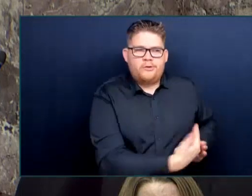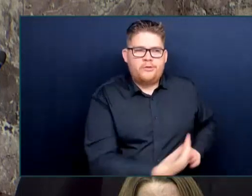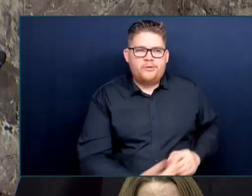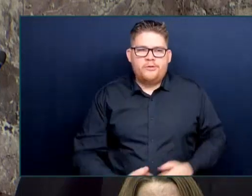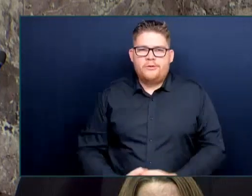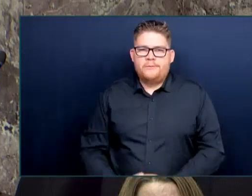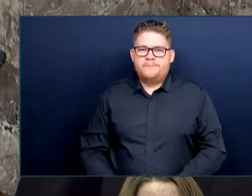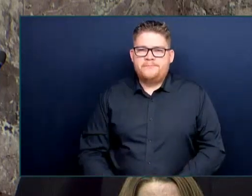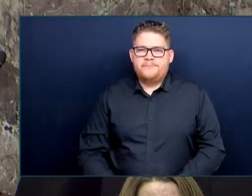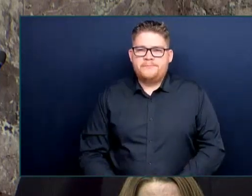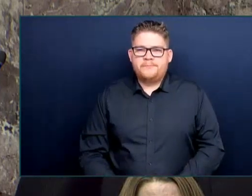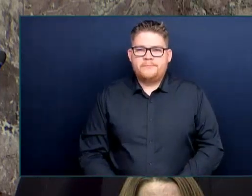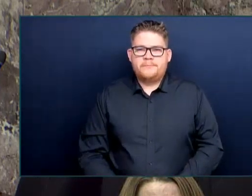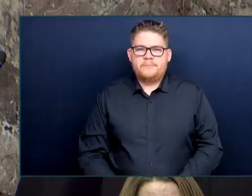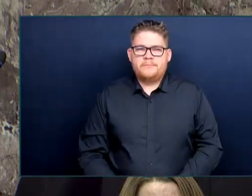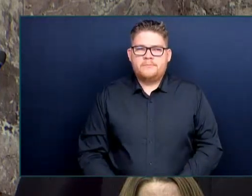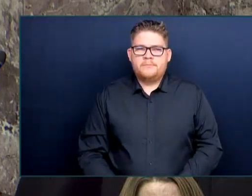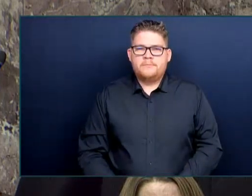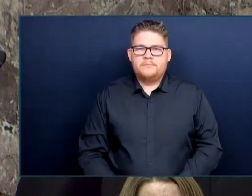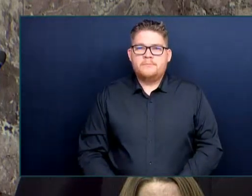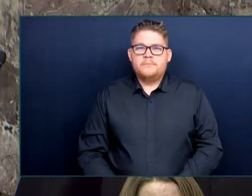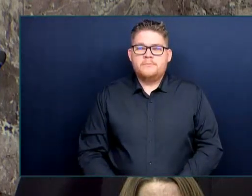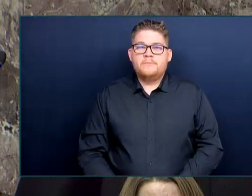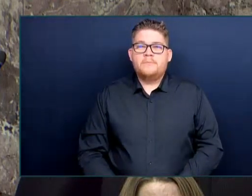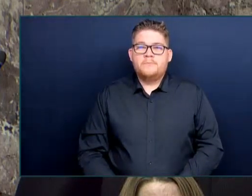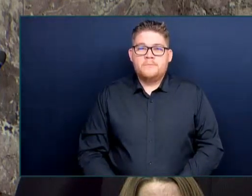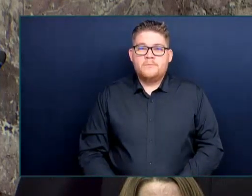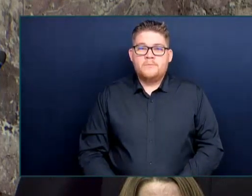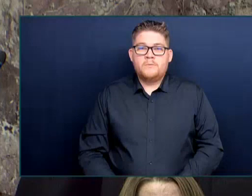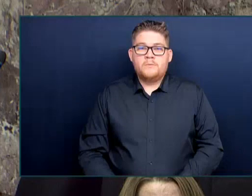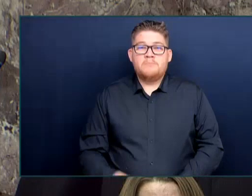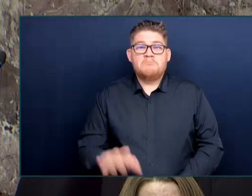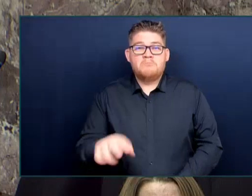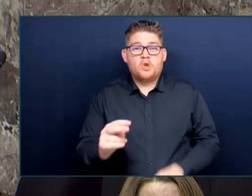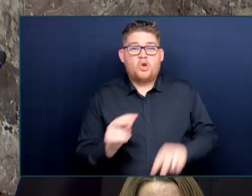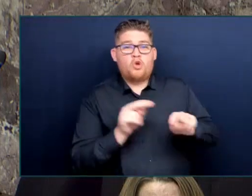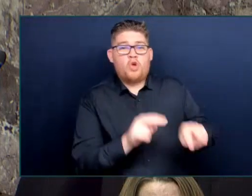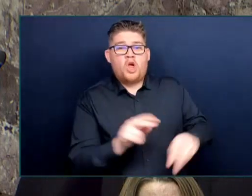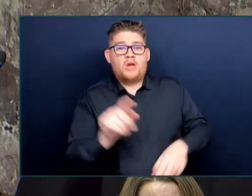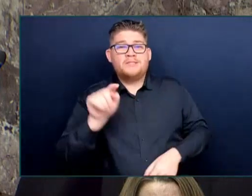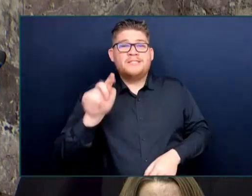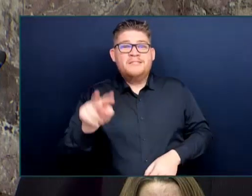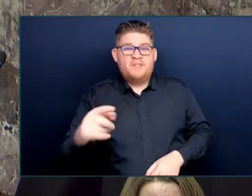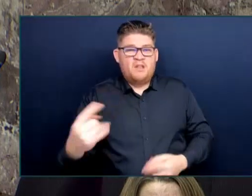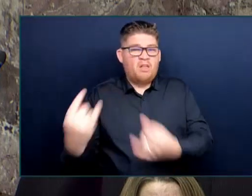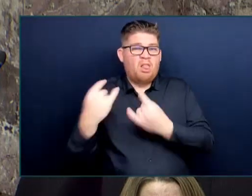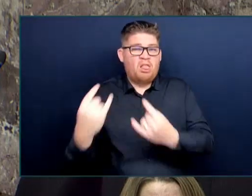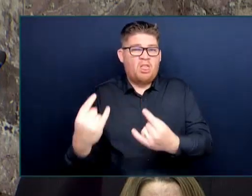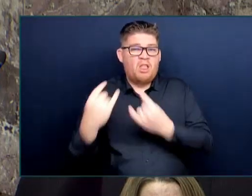people watching on TV should know that they're just heckling away, so I'm just waiting for them to stop, Honourable Speaker.